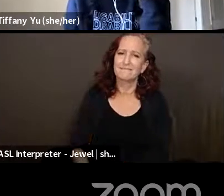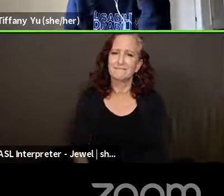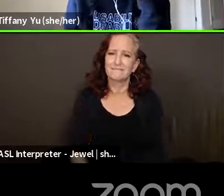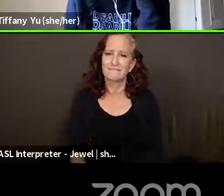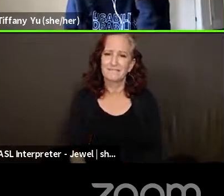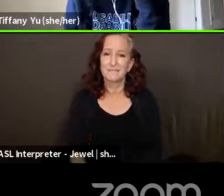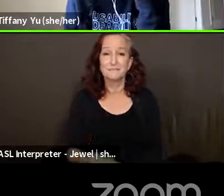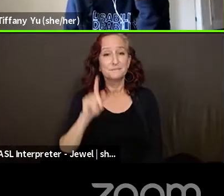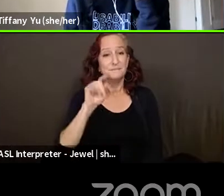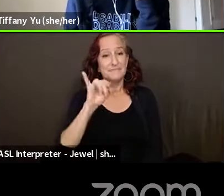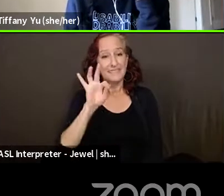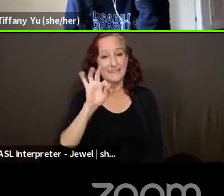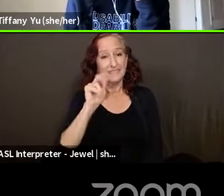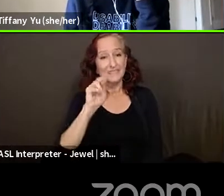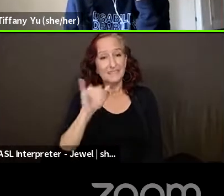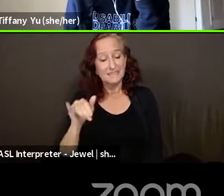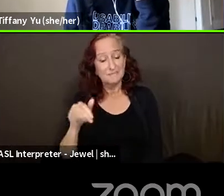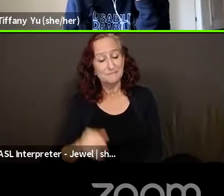This is Tiffany.